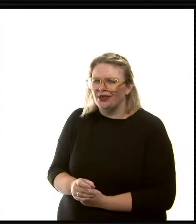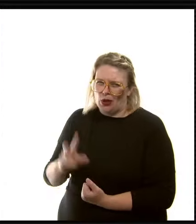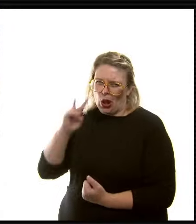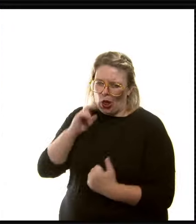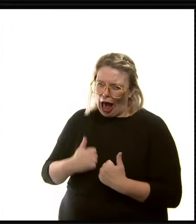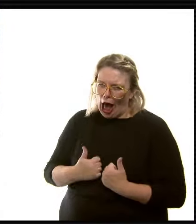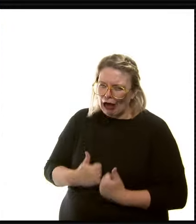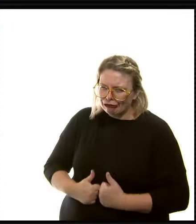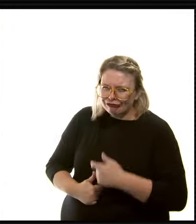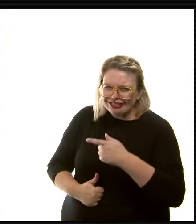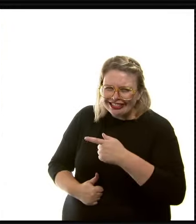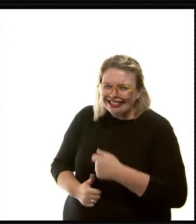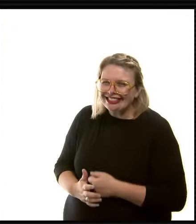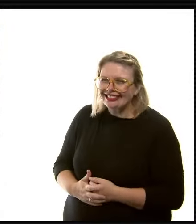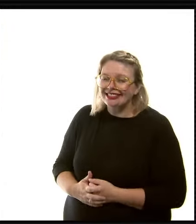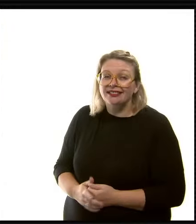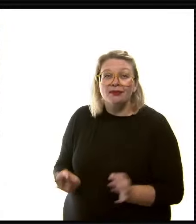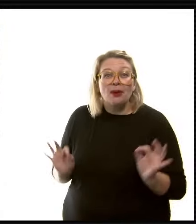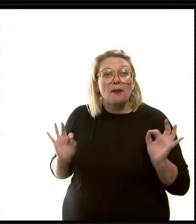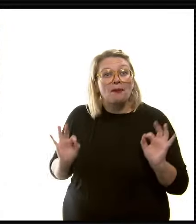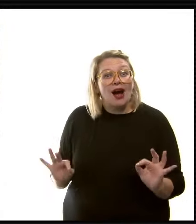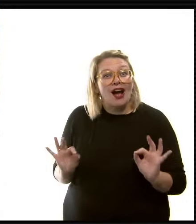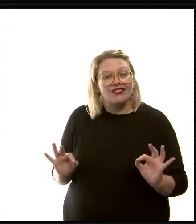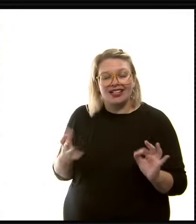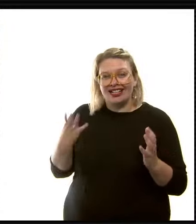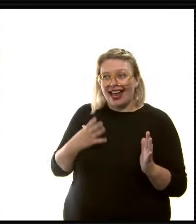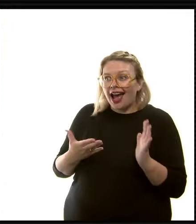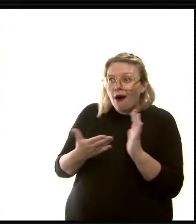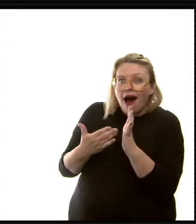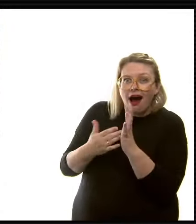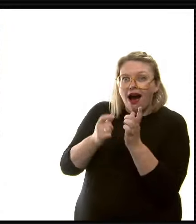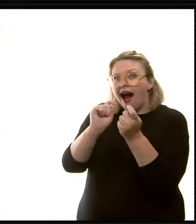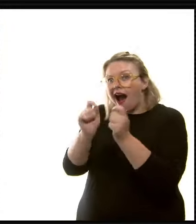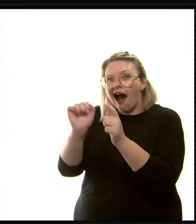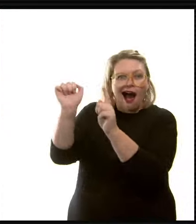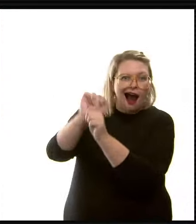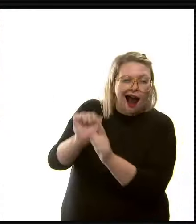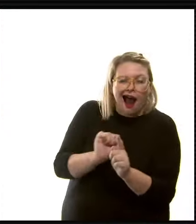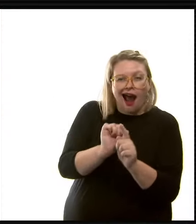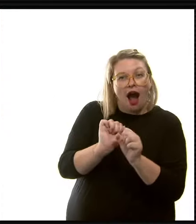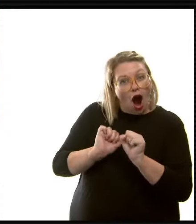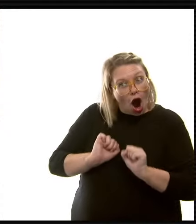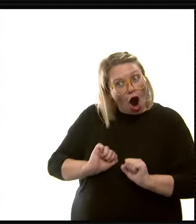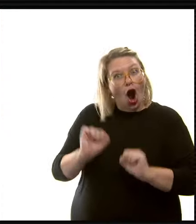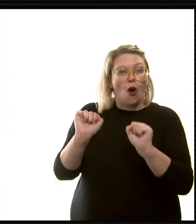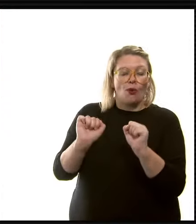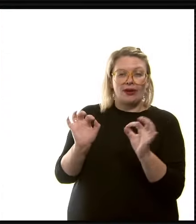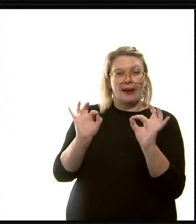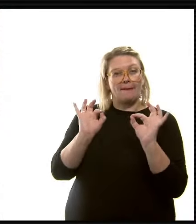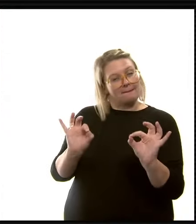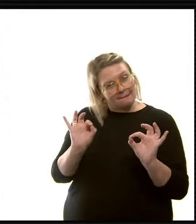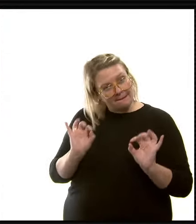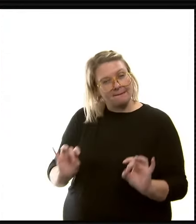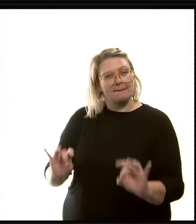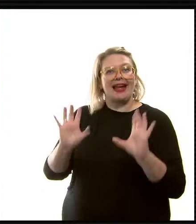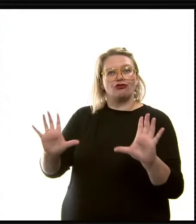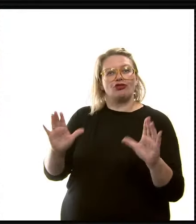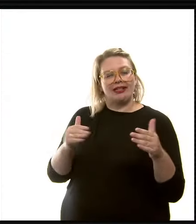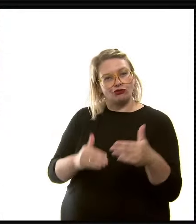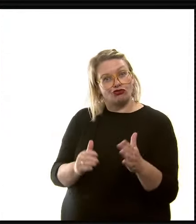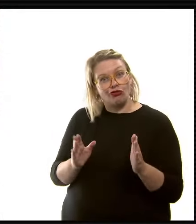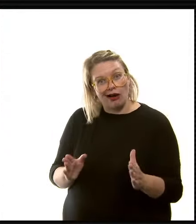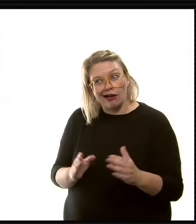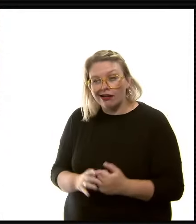And you know what? It's the perfect time now to actually get to customize your very own LEGO magical trunk. We have all these